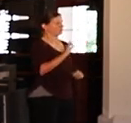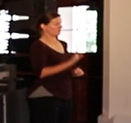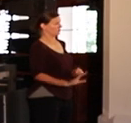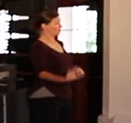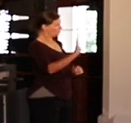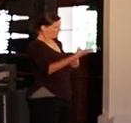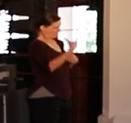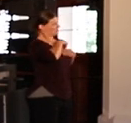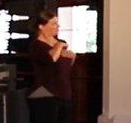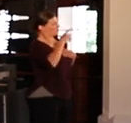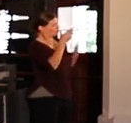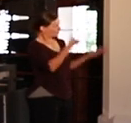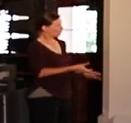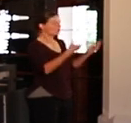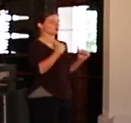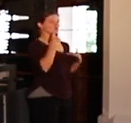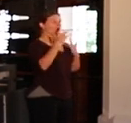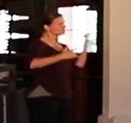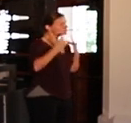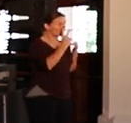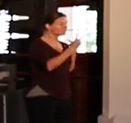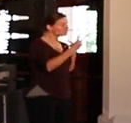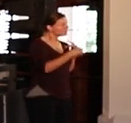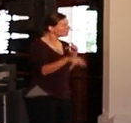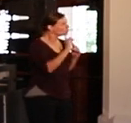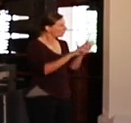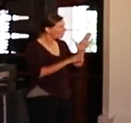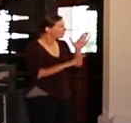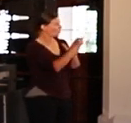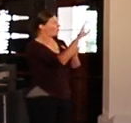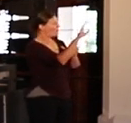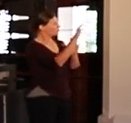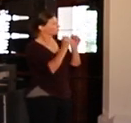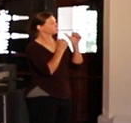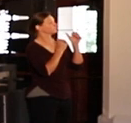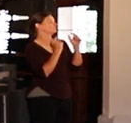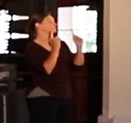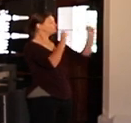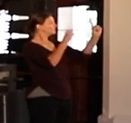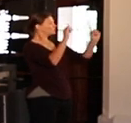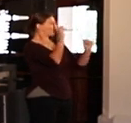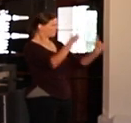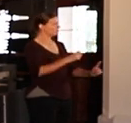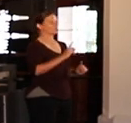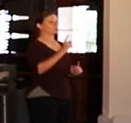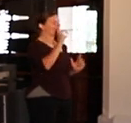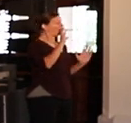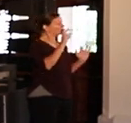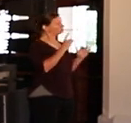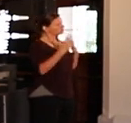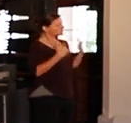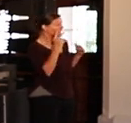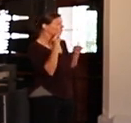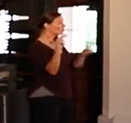you are about. And I look forward to watching you grow in that mission. I look forward to you developing as